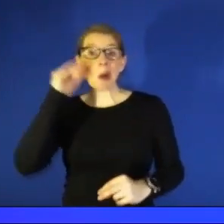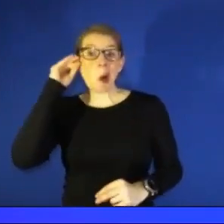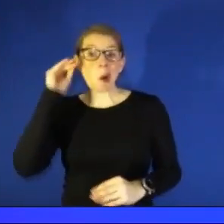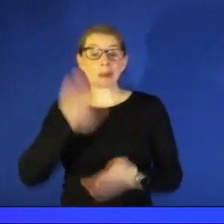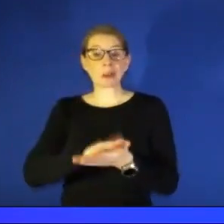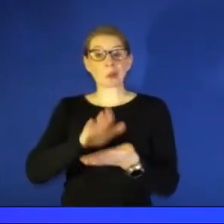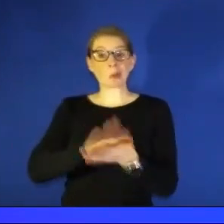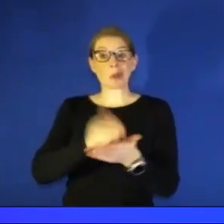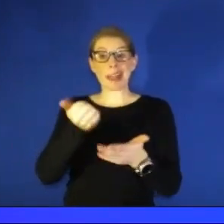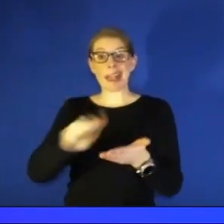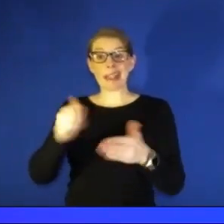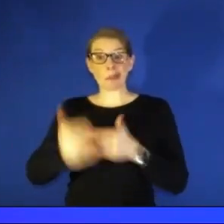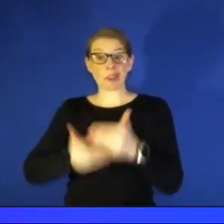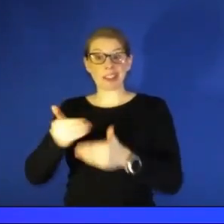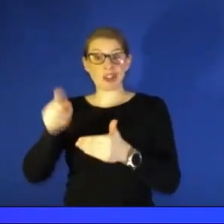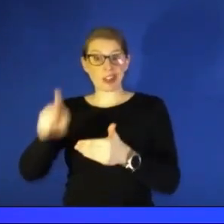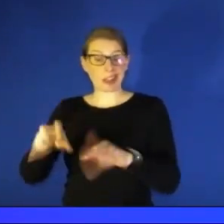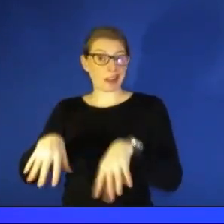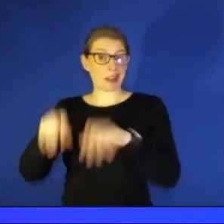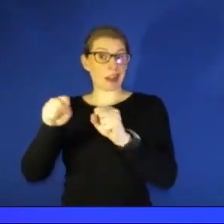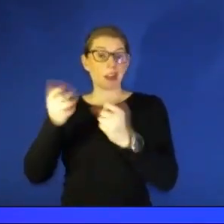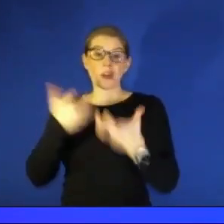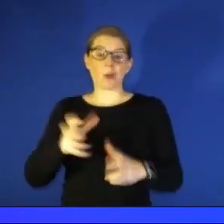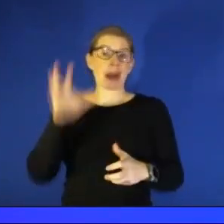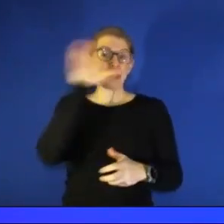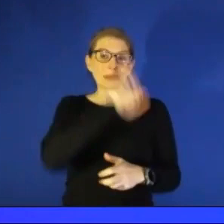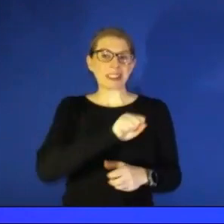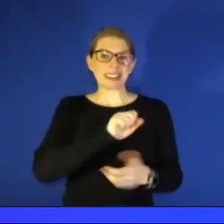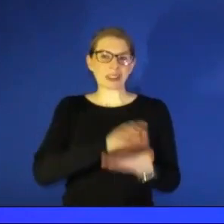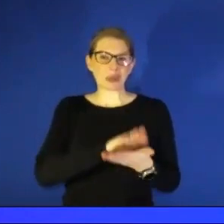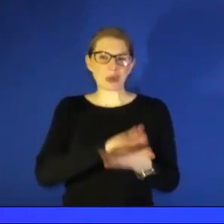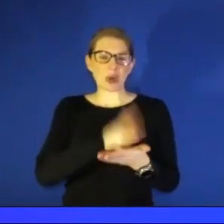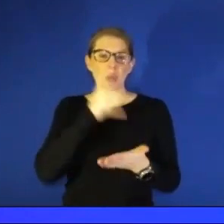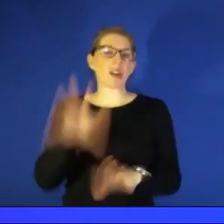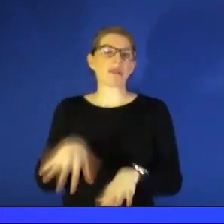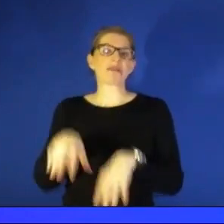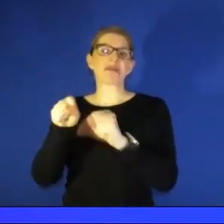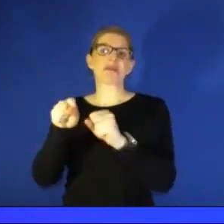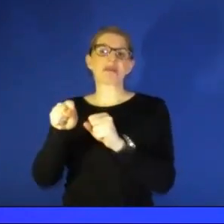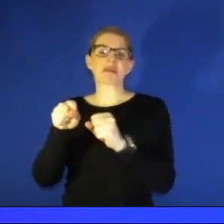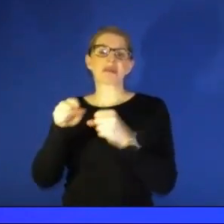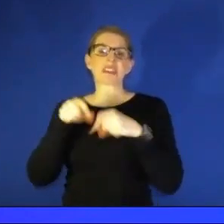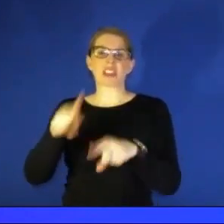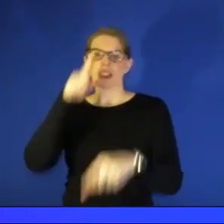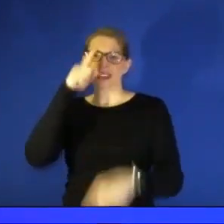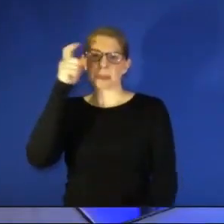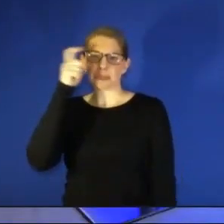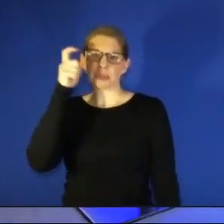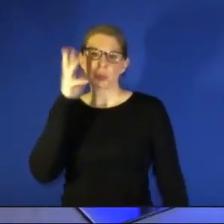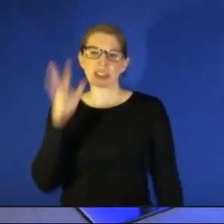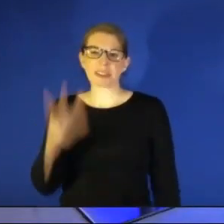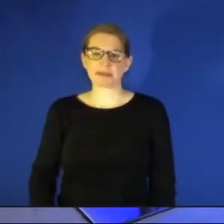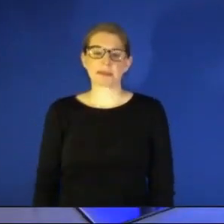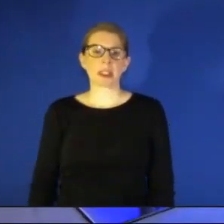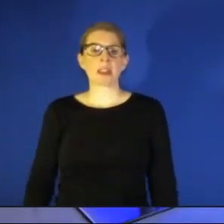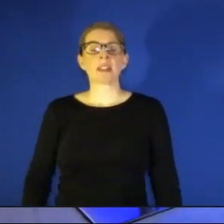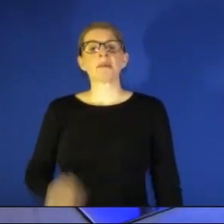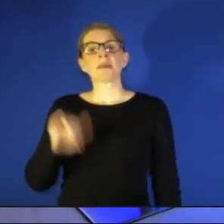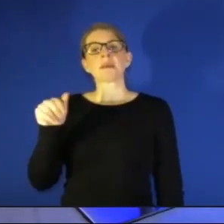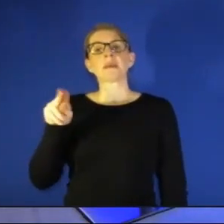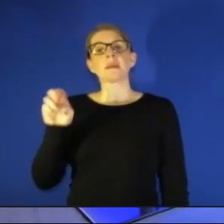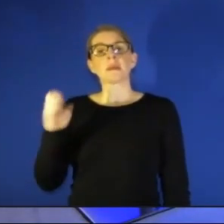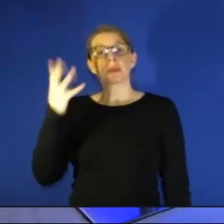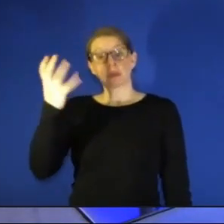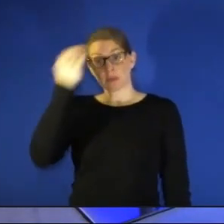needed to happen, they didn't want to miss school, will kind of pick up during that time. Jade wants to know about